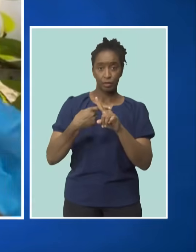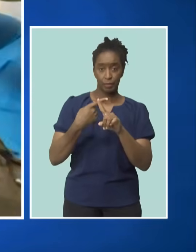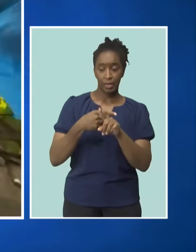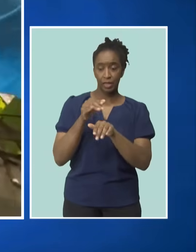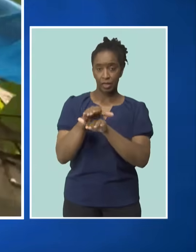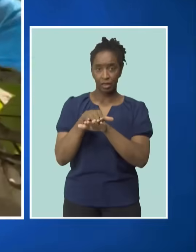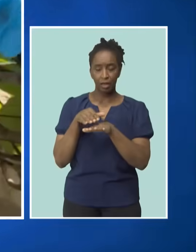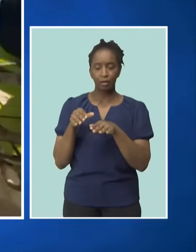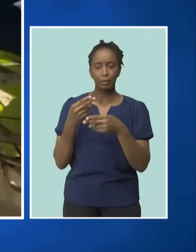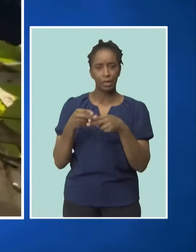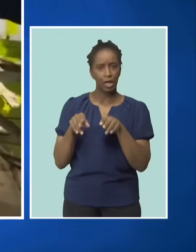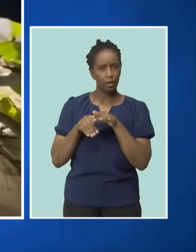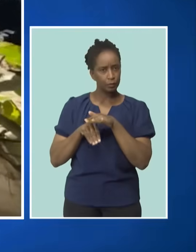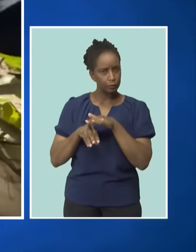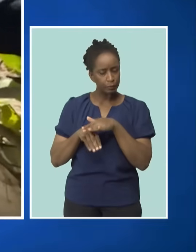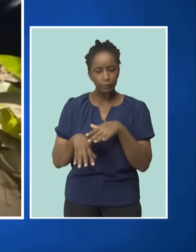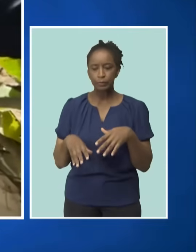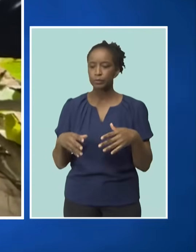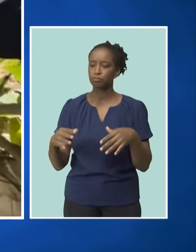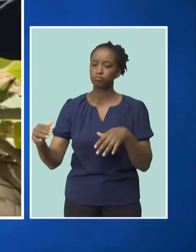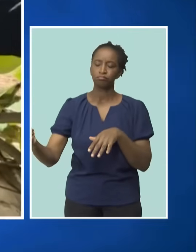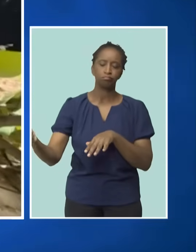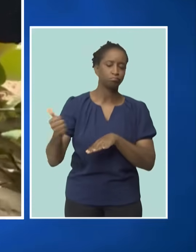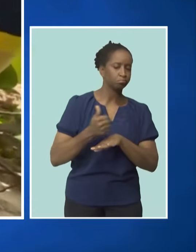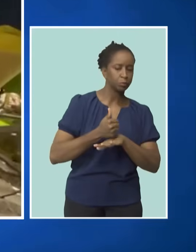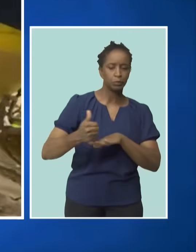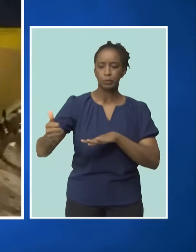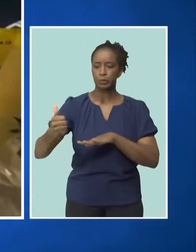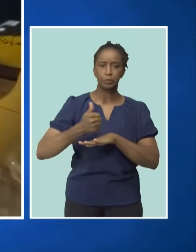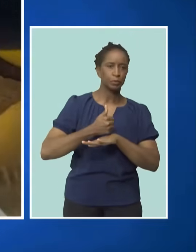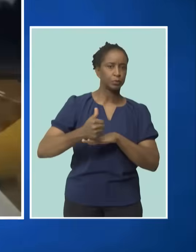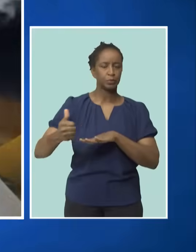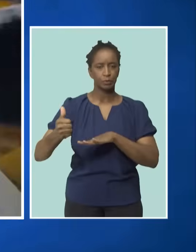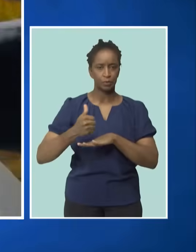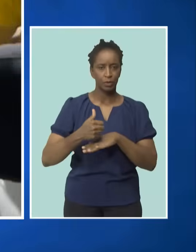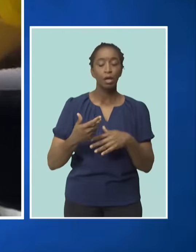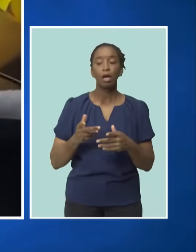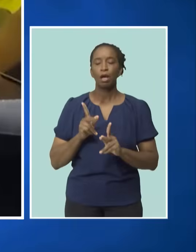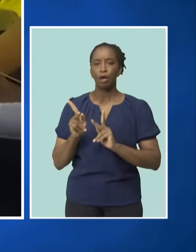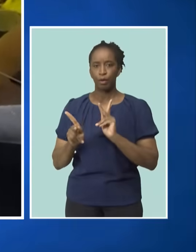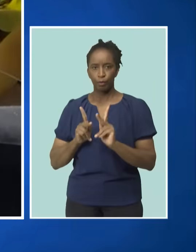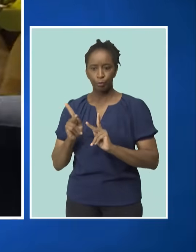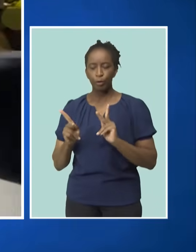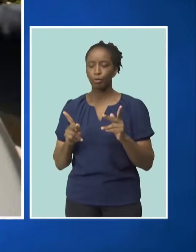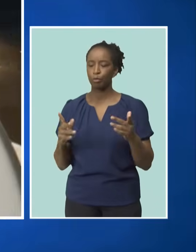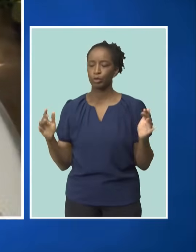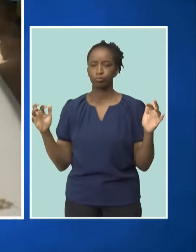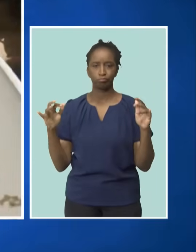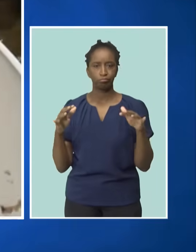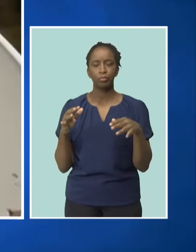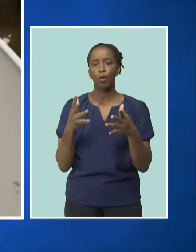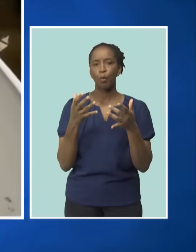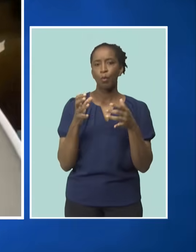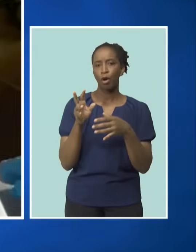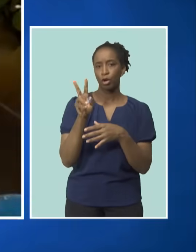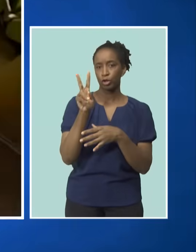on the beaches, and she is urging beachgoers to contact them at